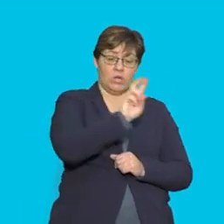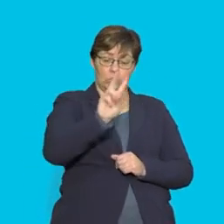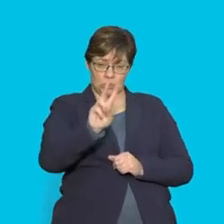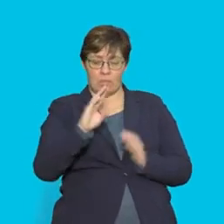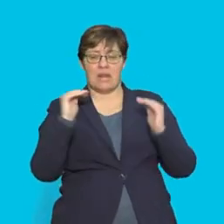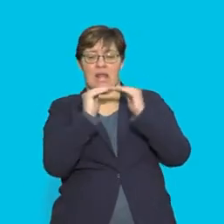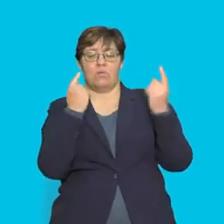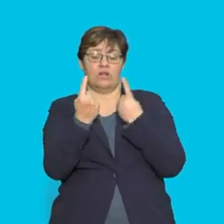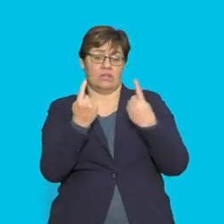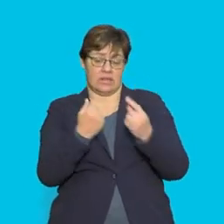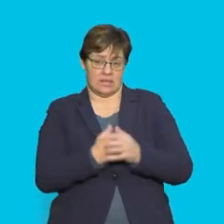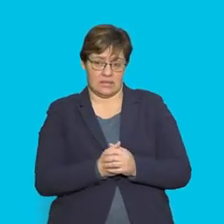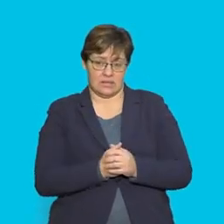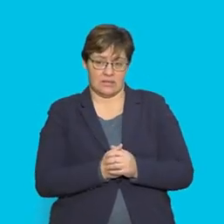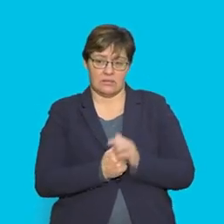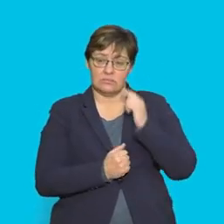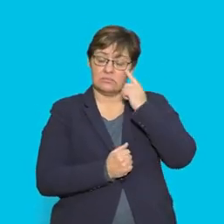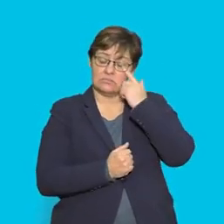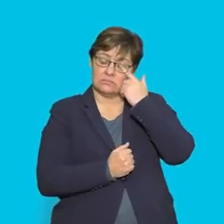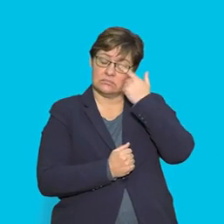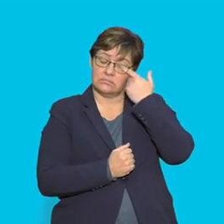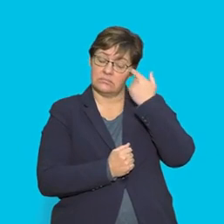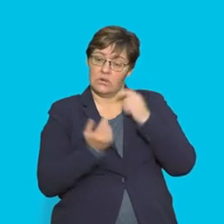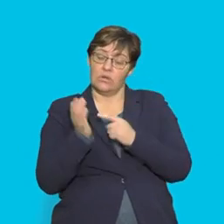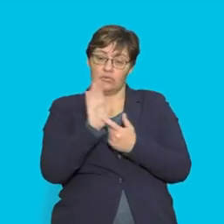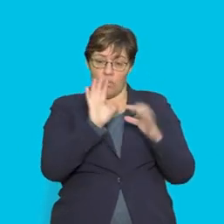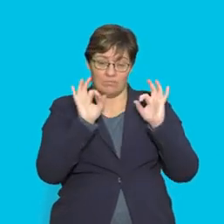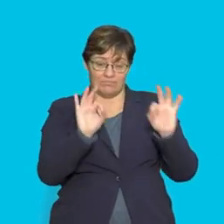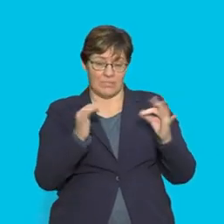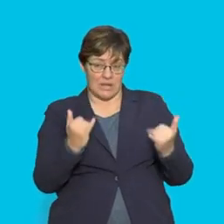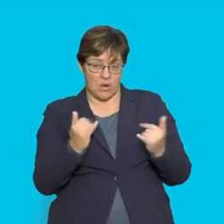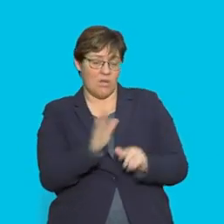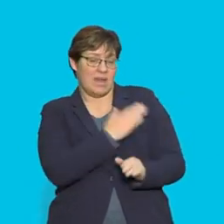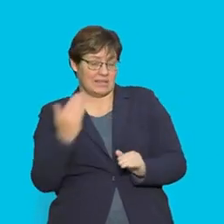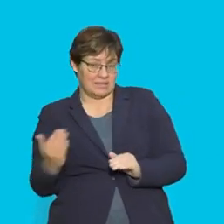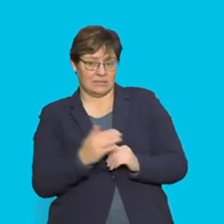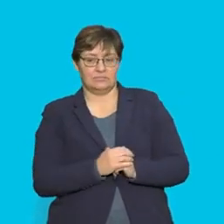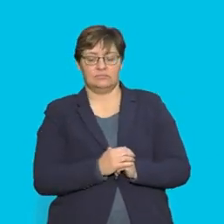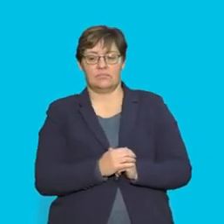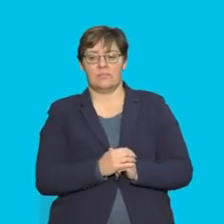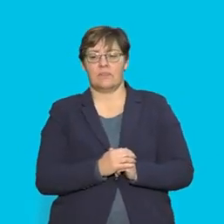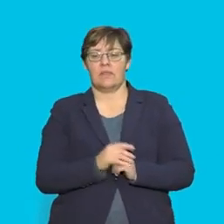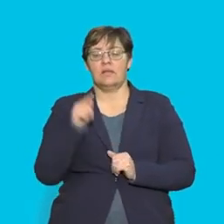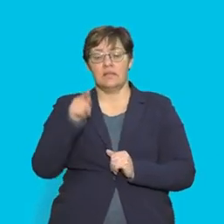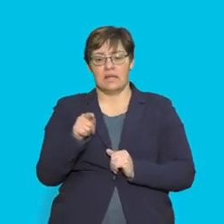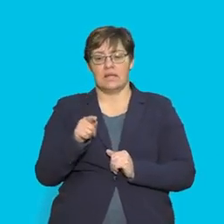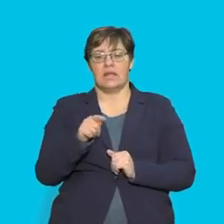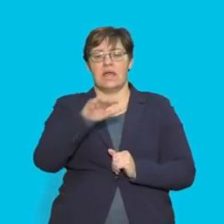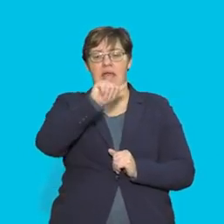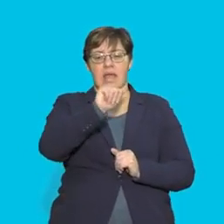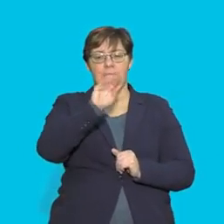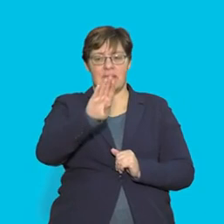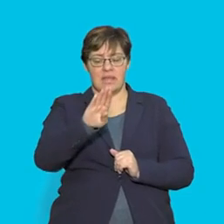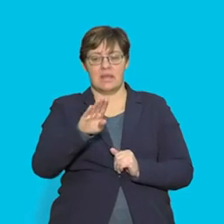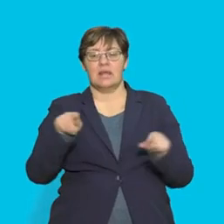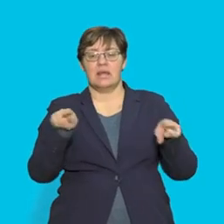each other, right? I'm going to show you a proper diagram just in the next slide. Then this also meets AB